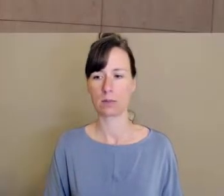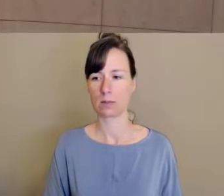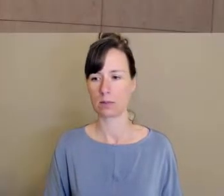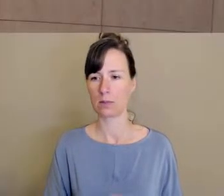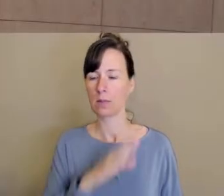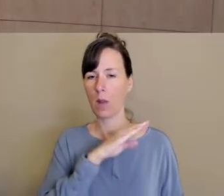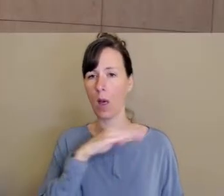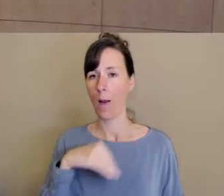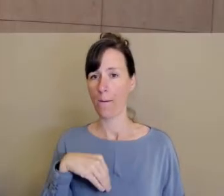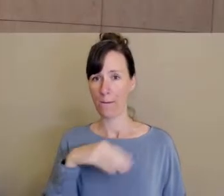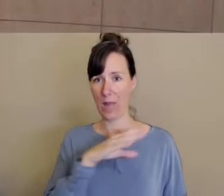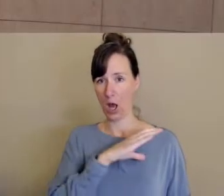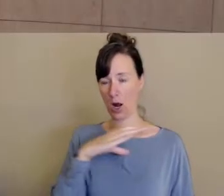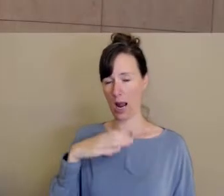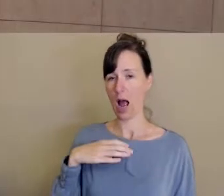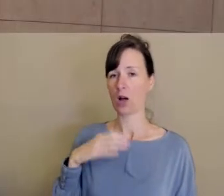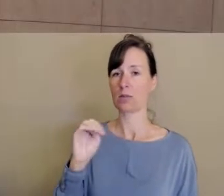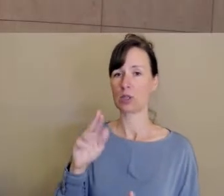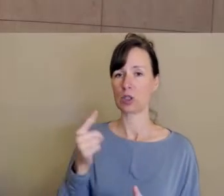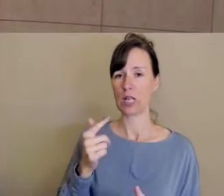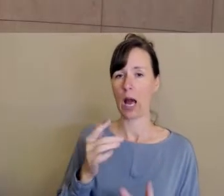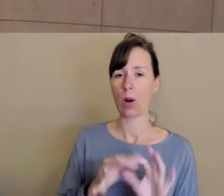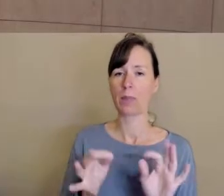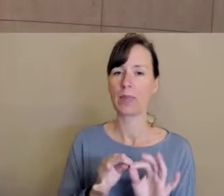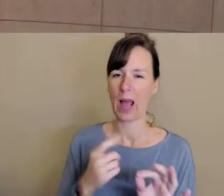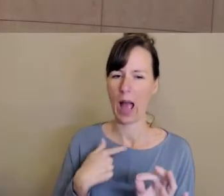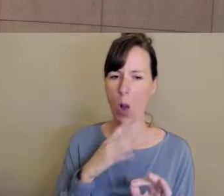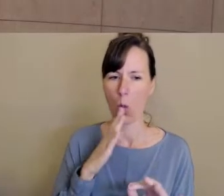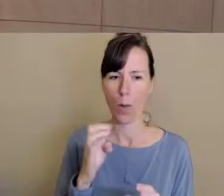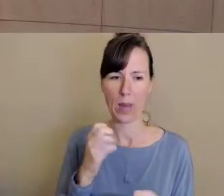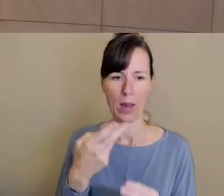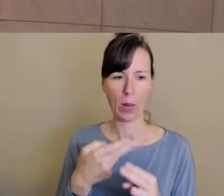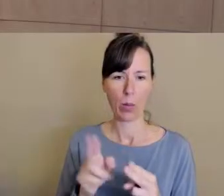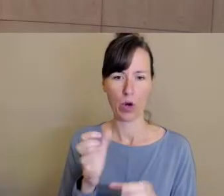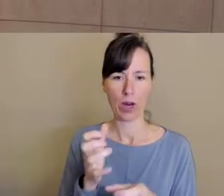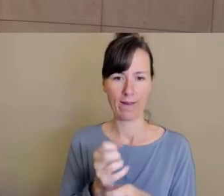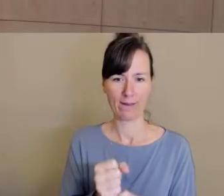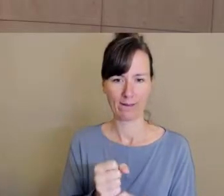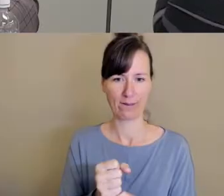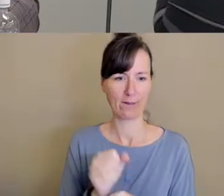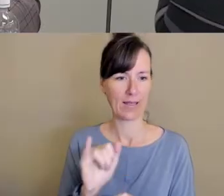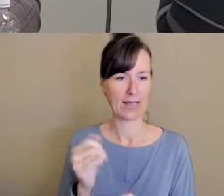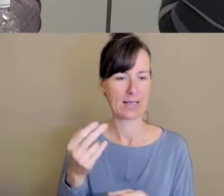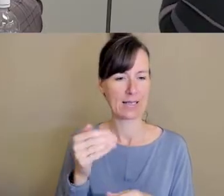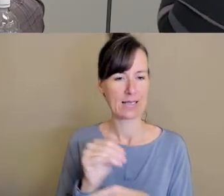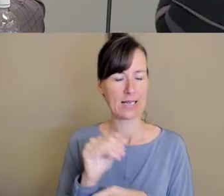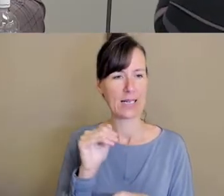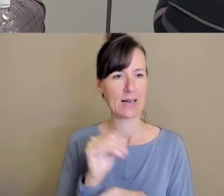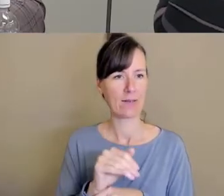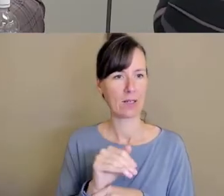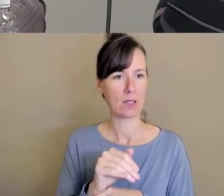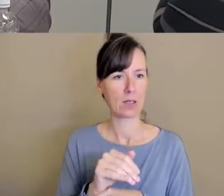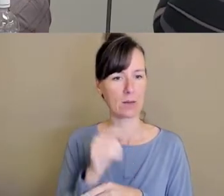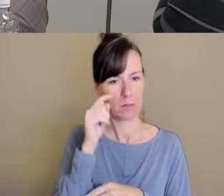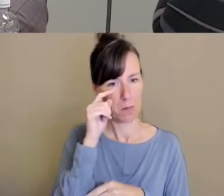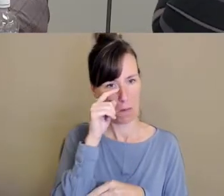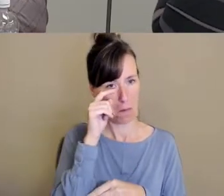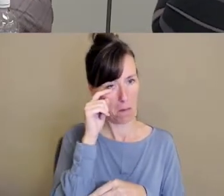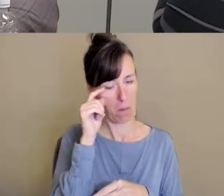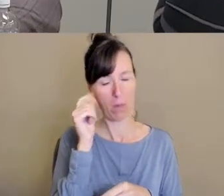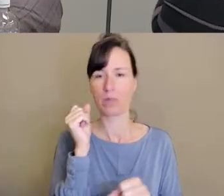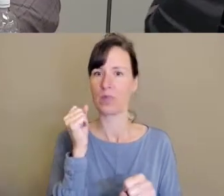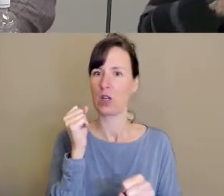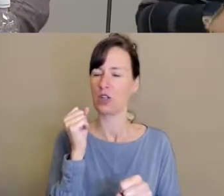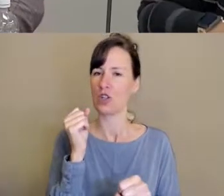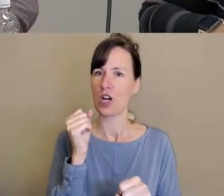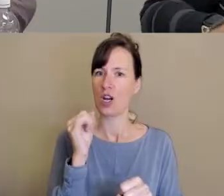Mayor and Council, I'll be brief with you this evening. Just hitting a few targets on my